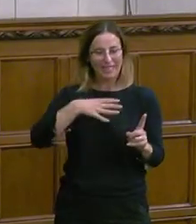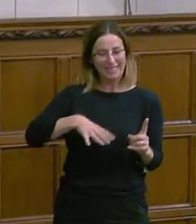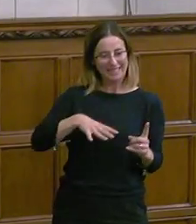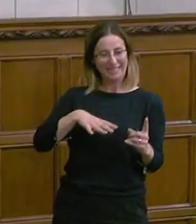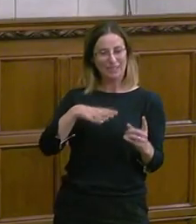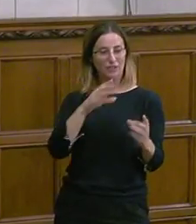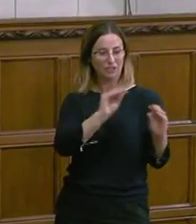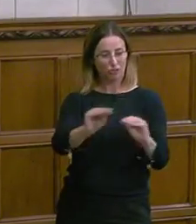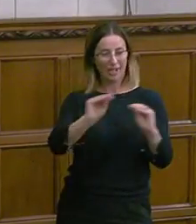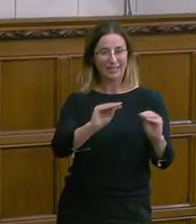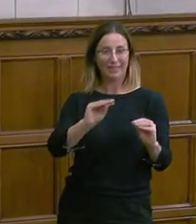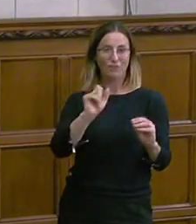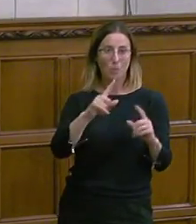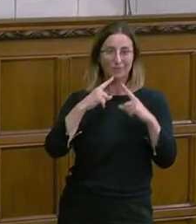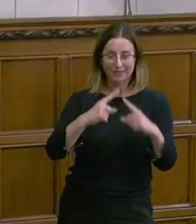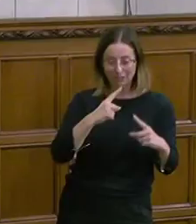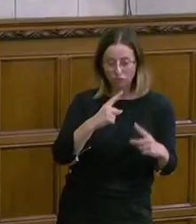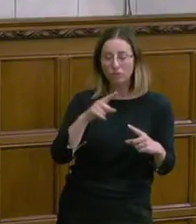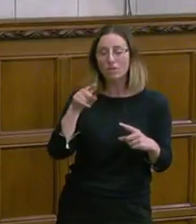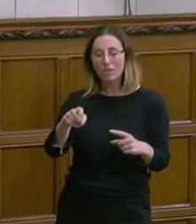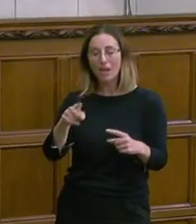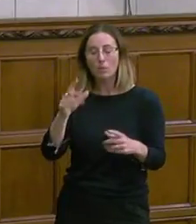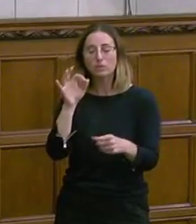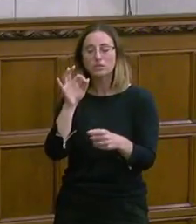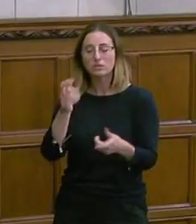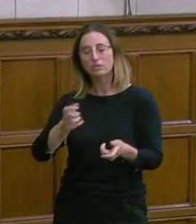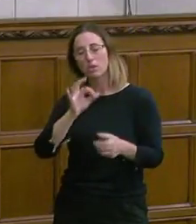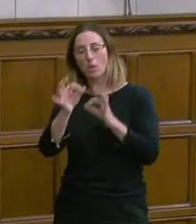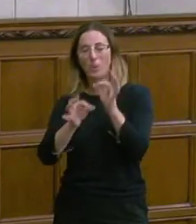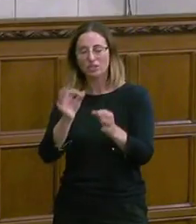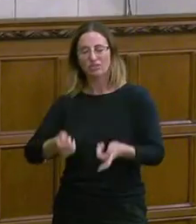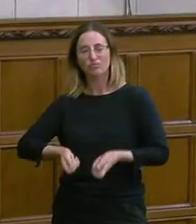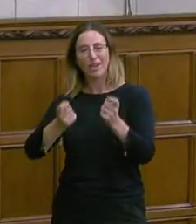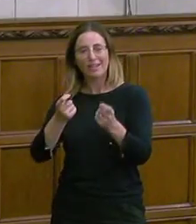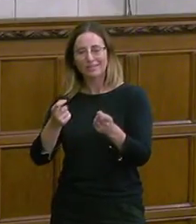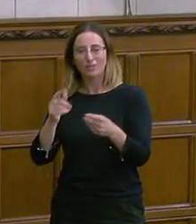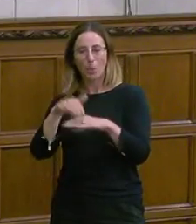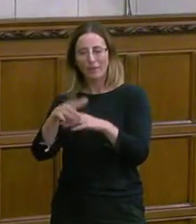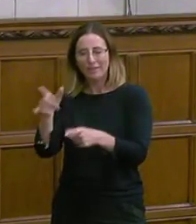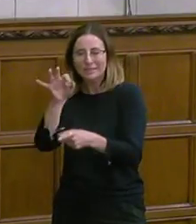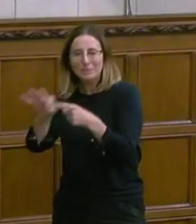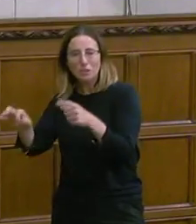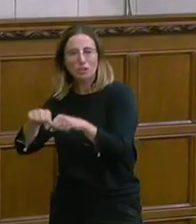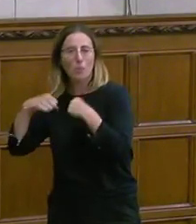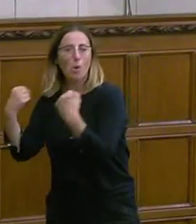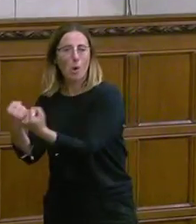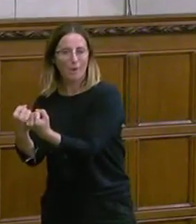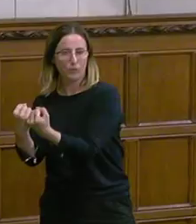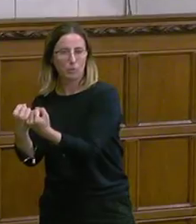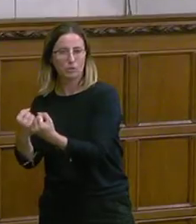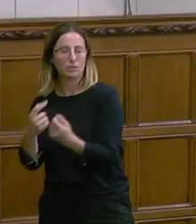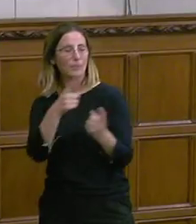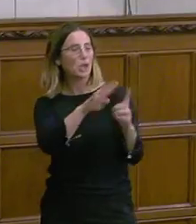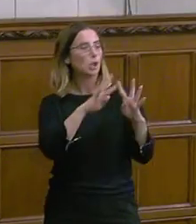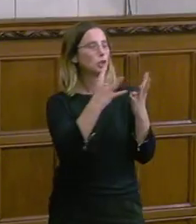needs. There was a question on the specialist workforce as well, and the report by the Consortium for Research